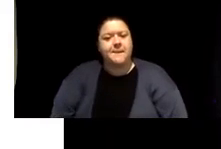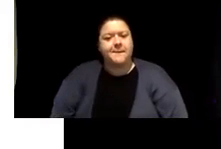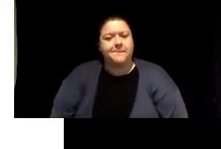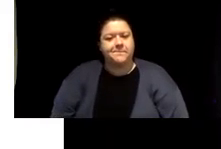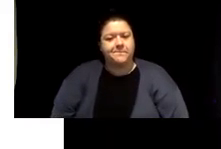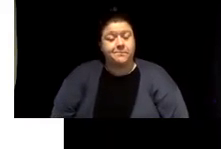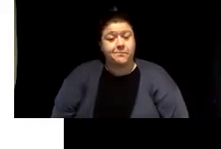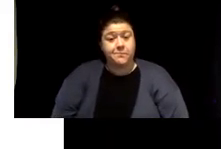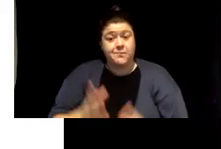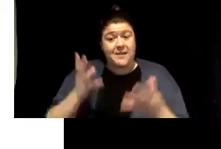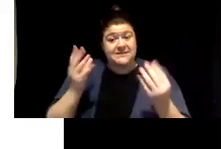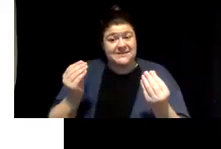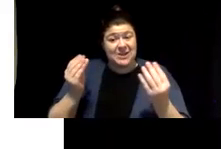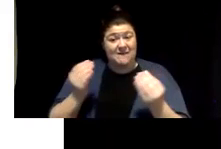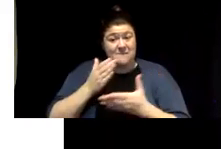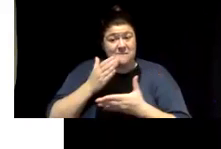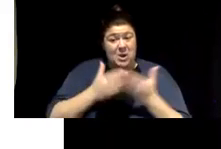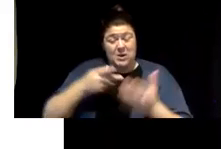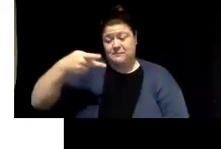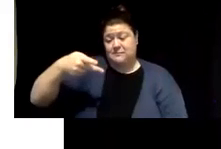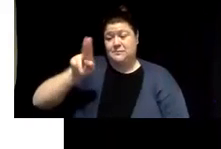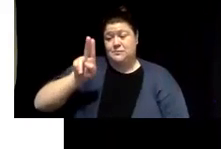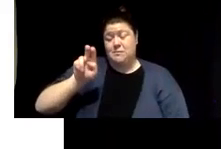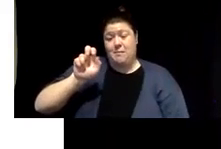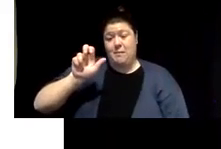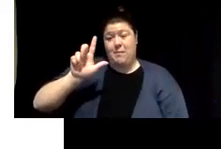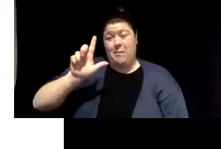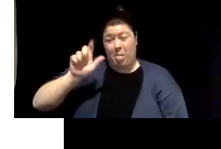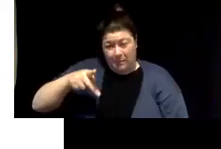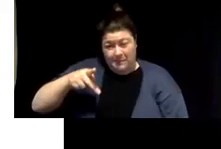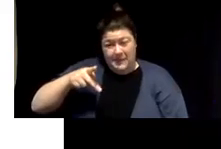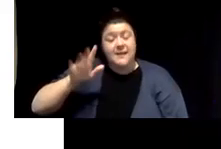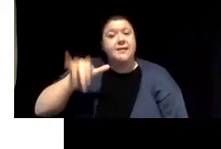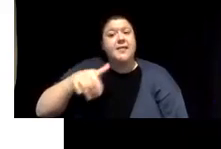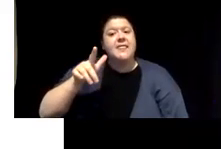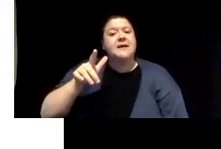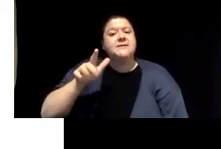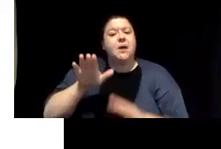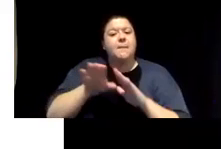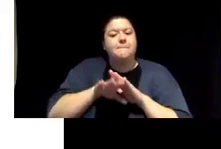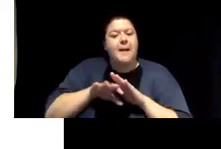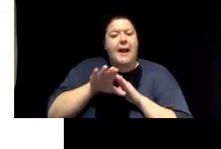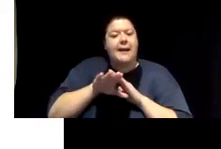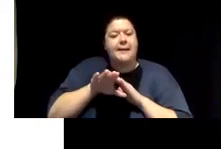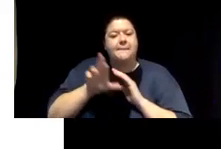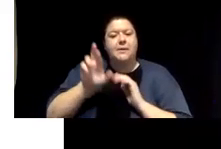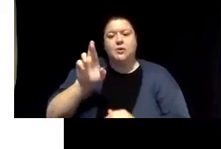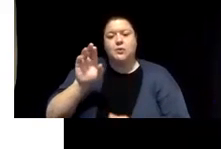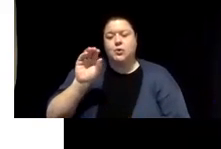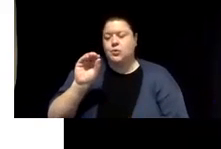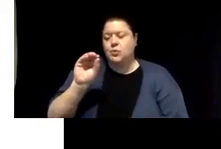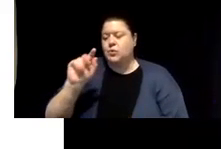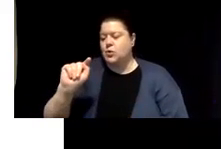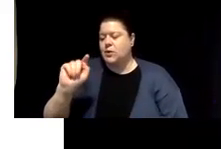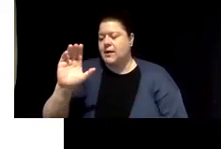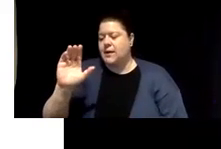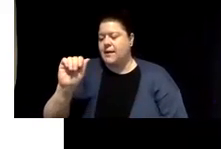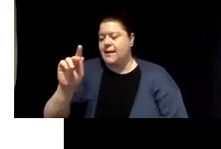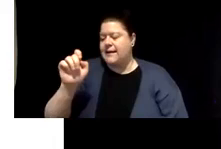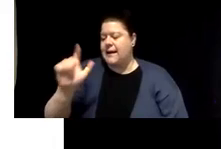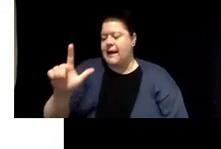the soft part, which is the pulp, has down on the bottom is the root canal, and so that is